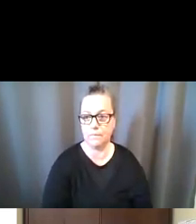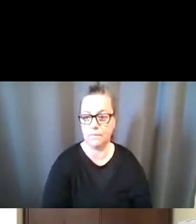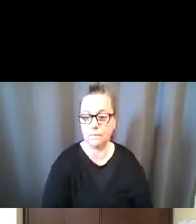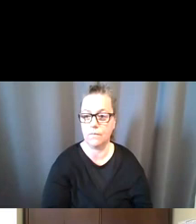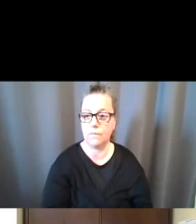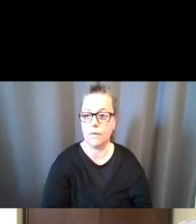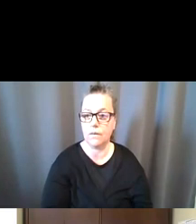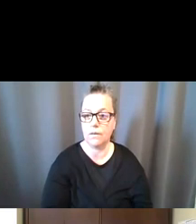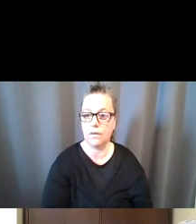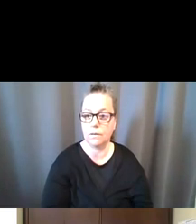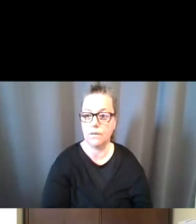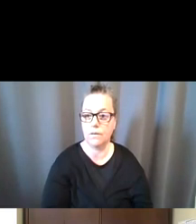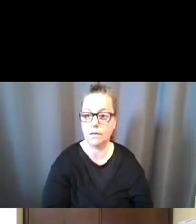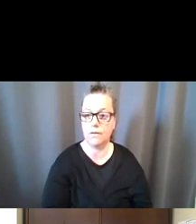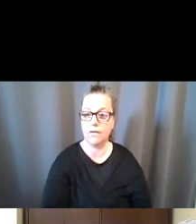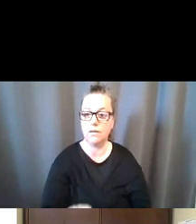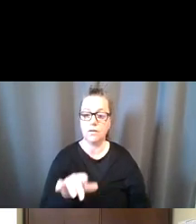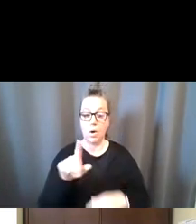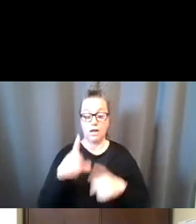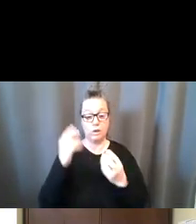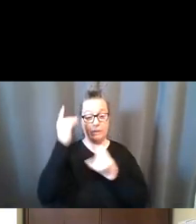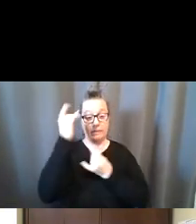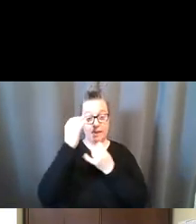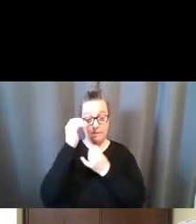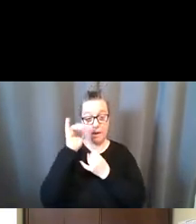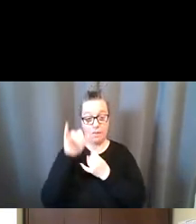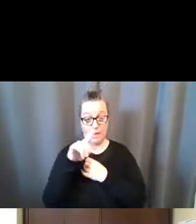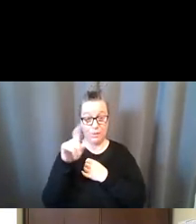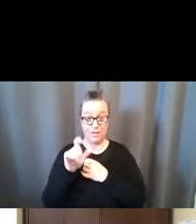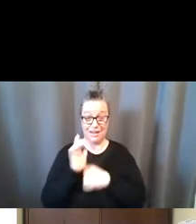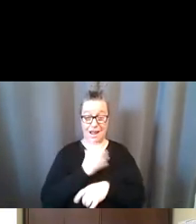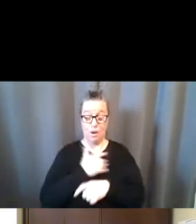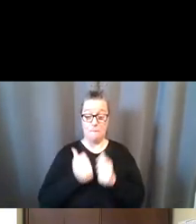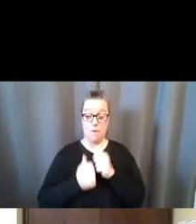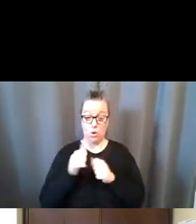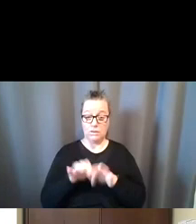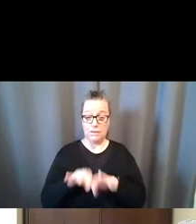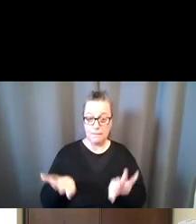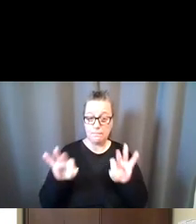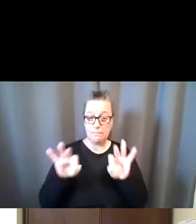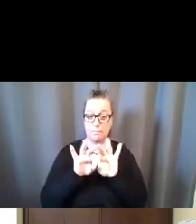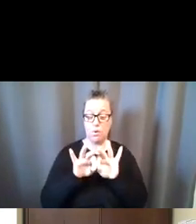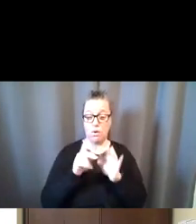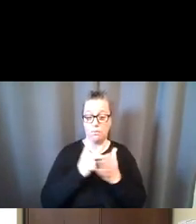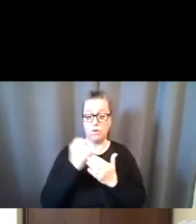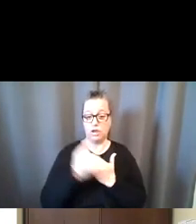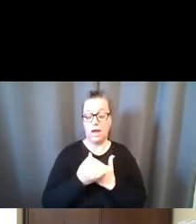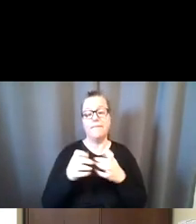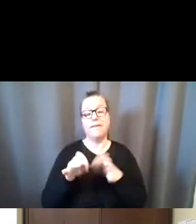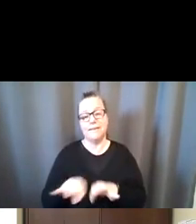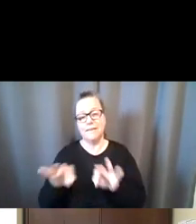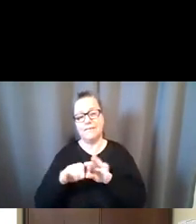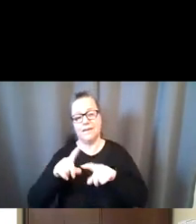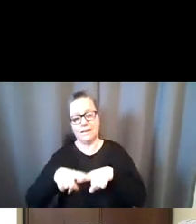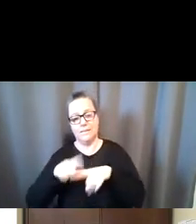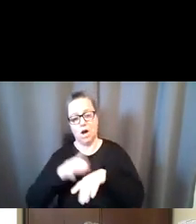you understand the punchline. Our most important projects have a significant dependence on adoption